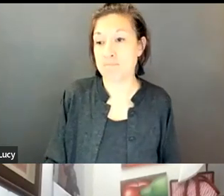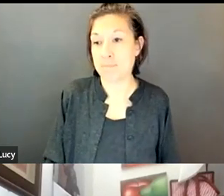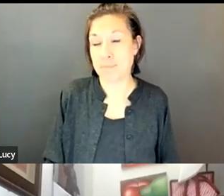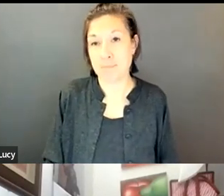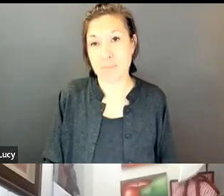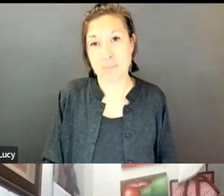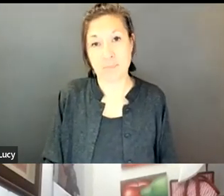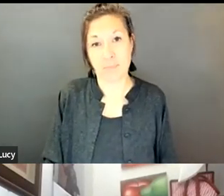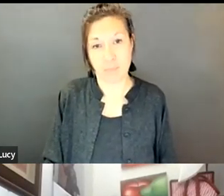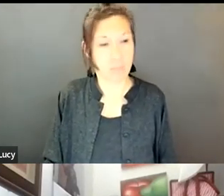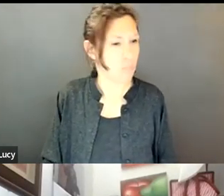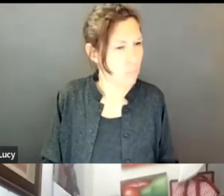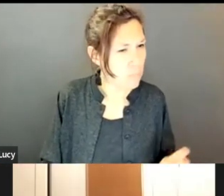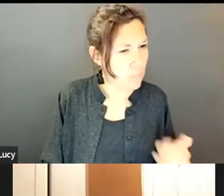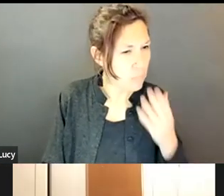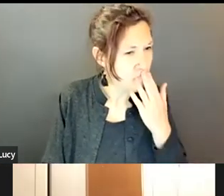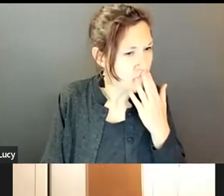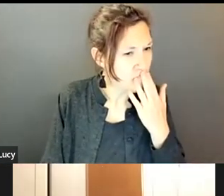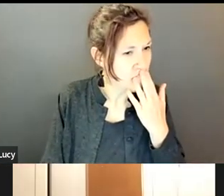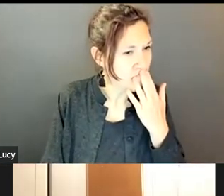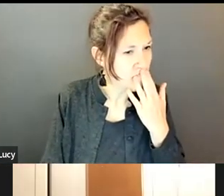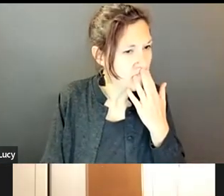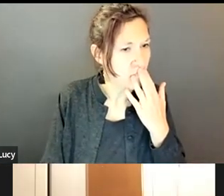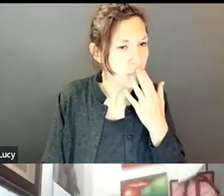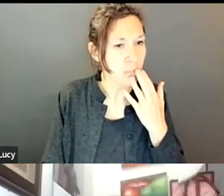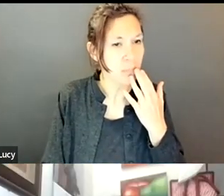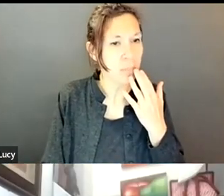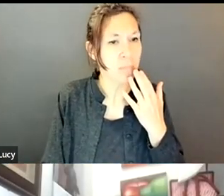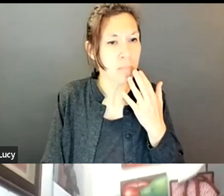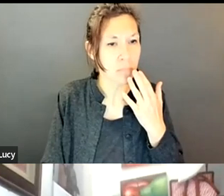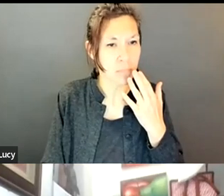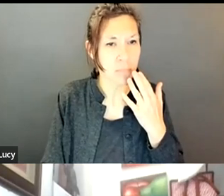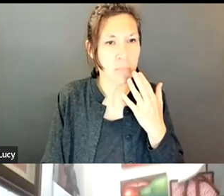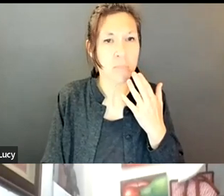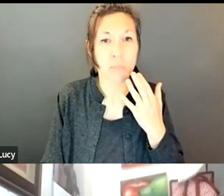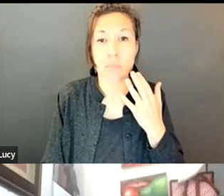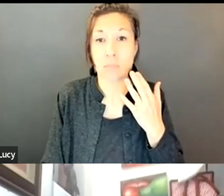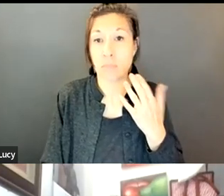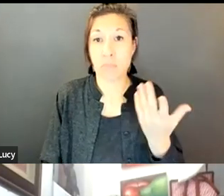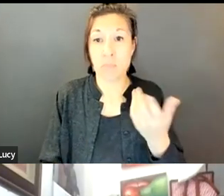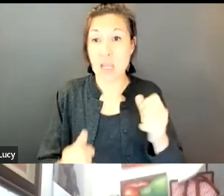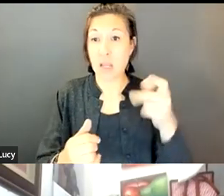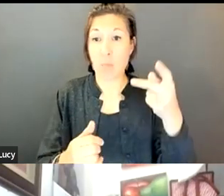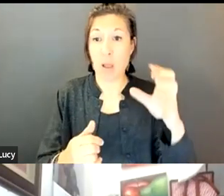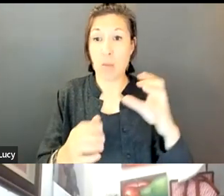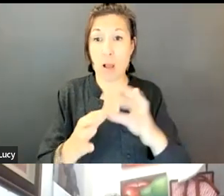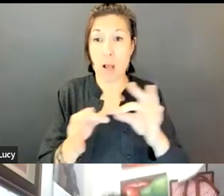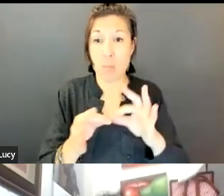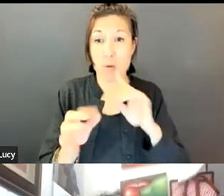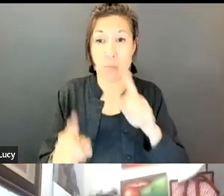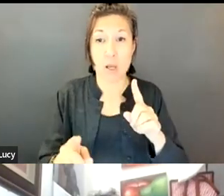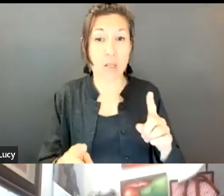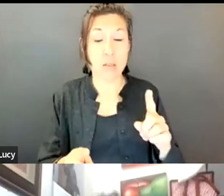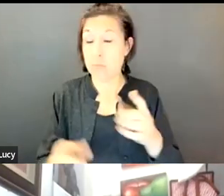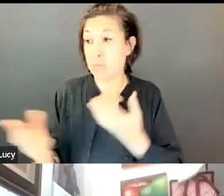all right well now move on to public comment on reports Miss Sullivan thank you